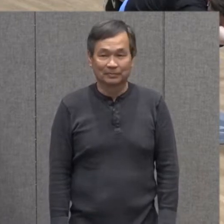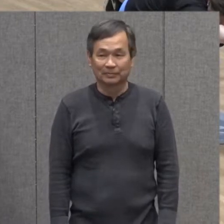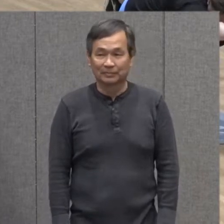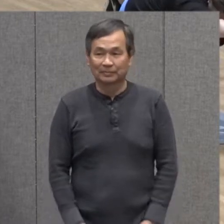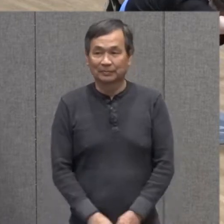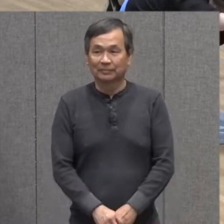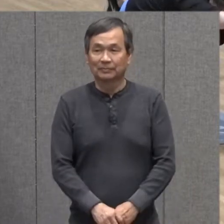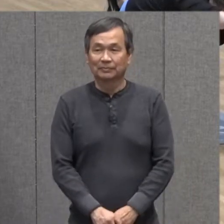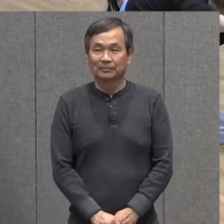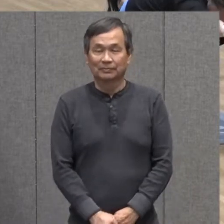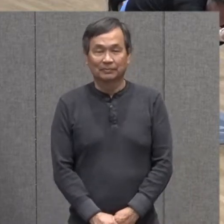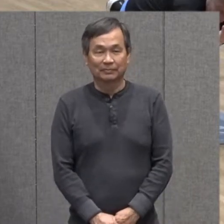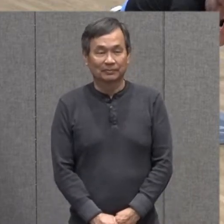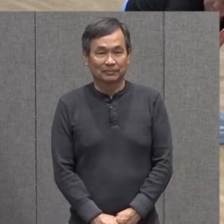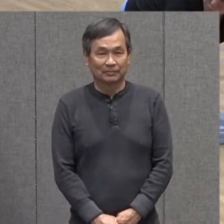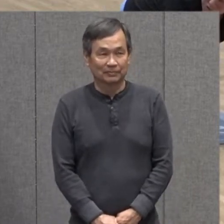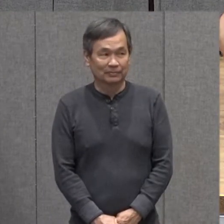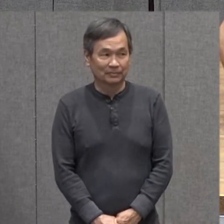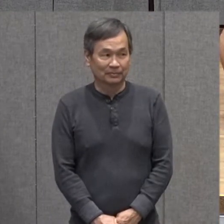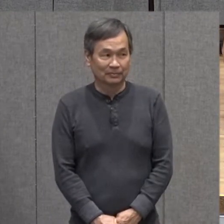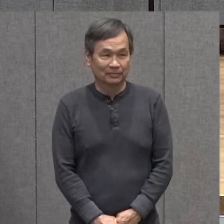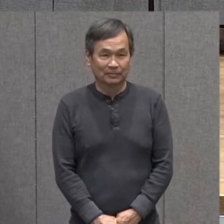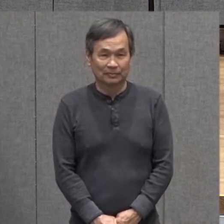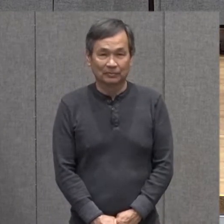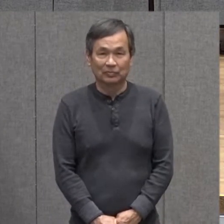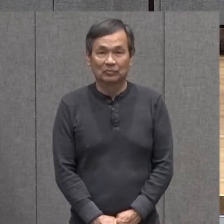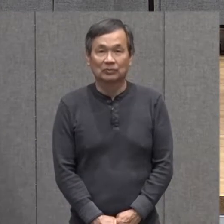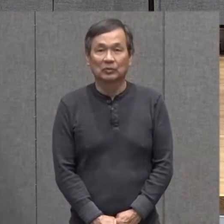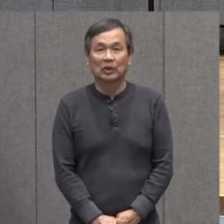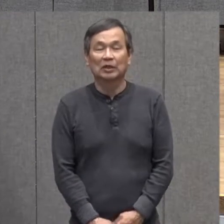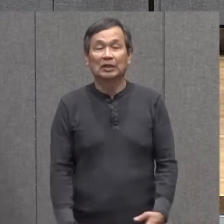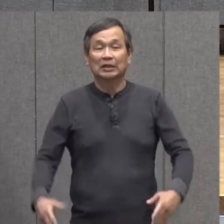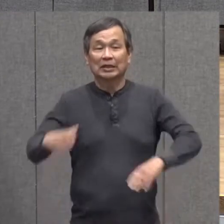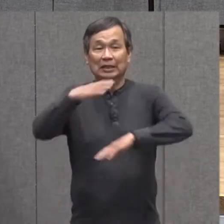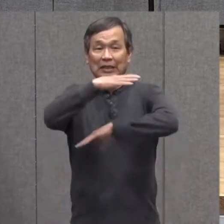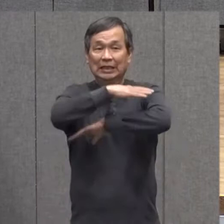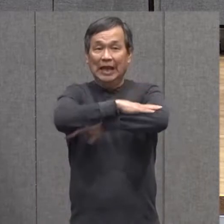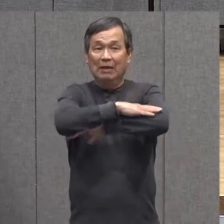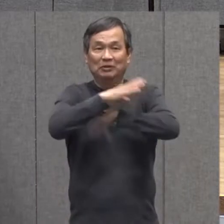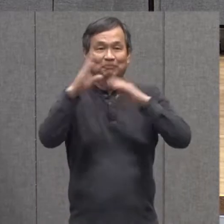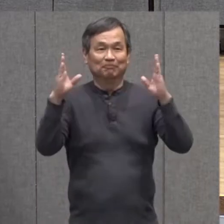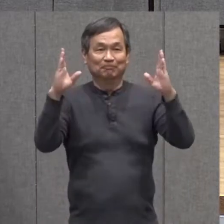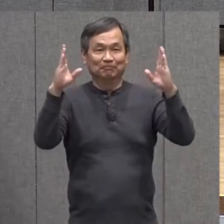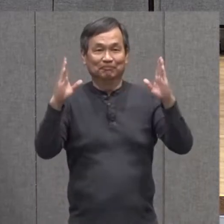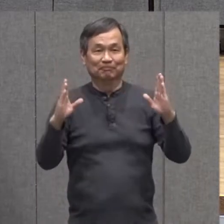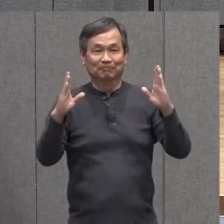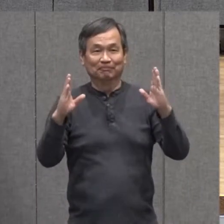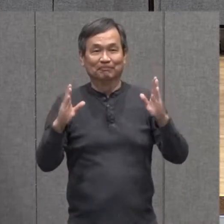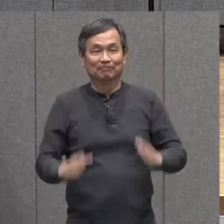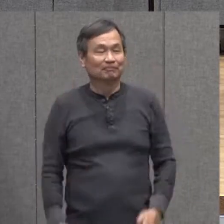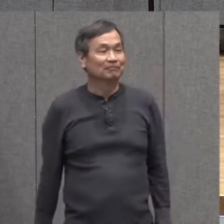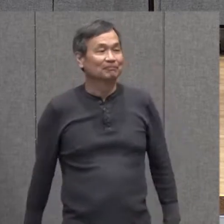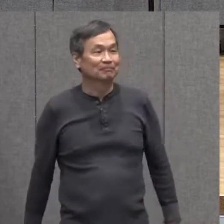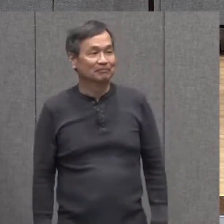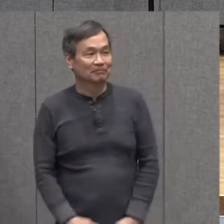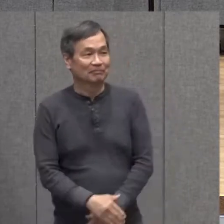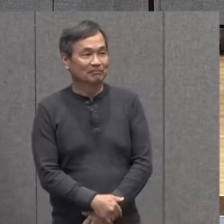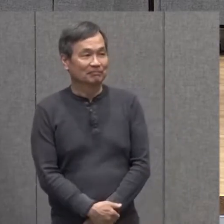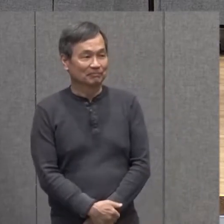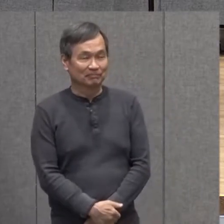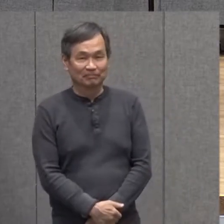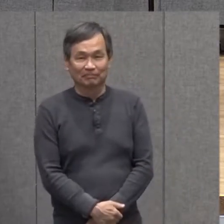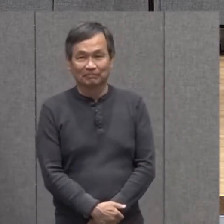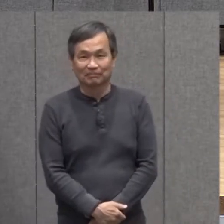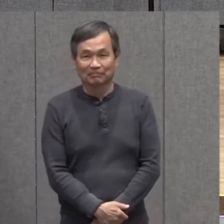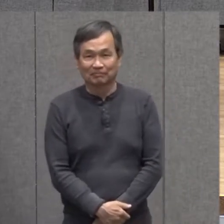profundas. And slowly bring it back down to tabletop. A la posición de